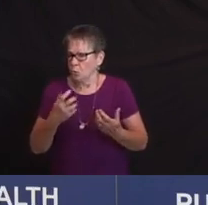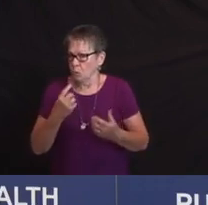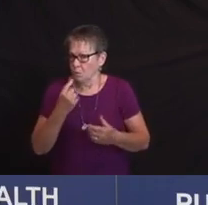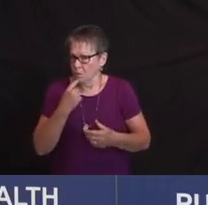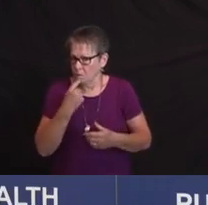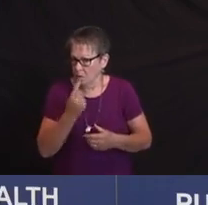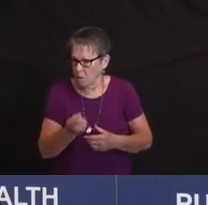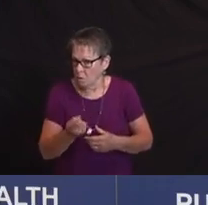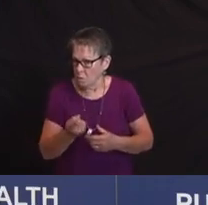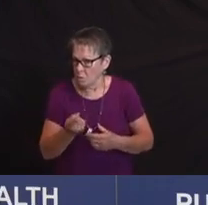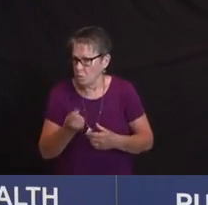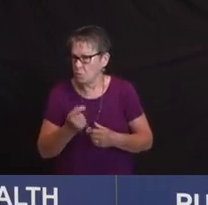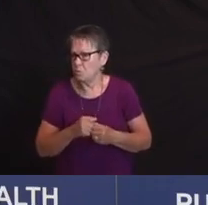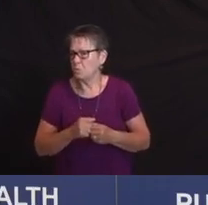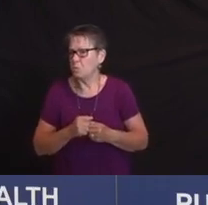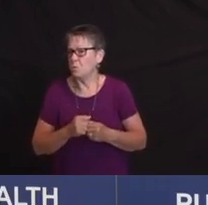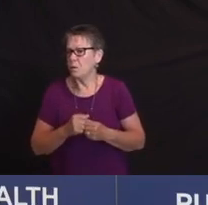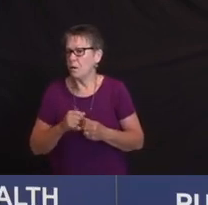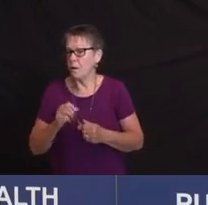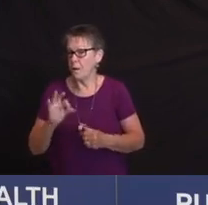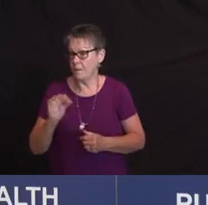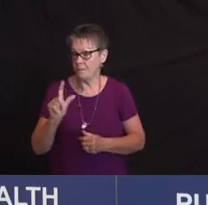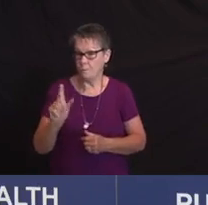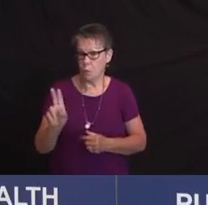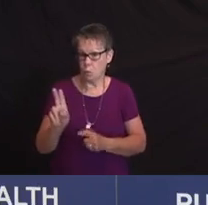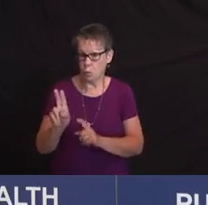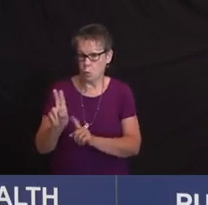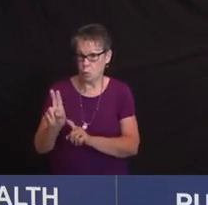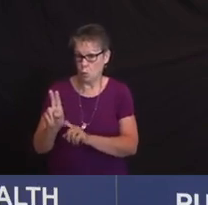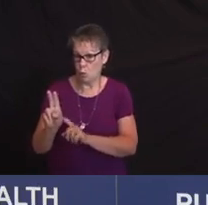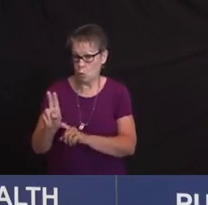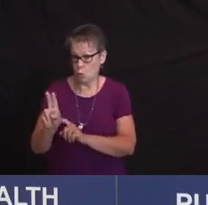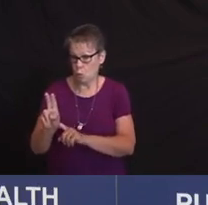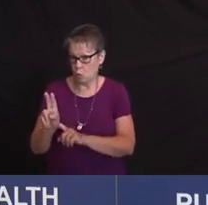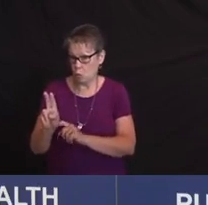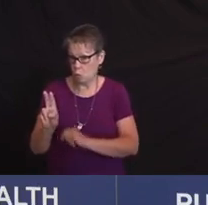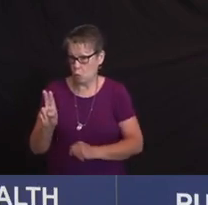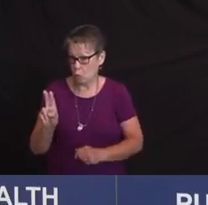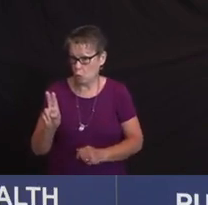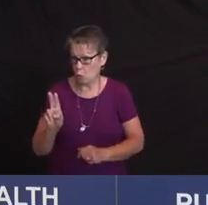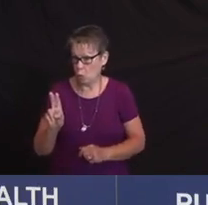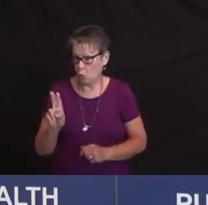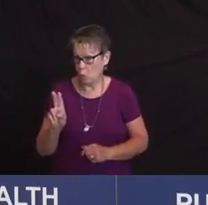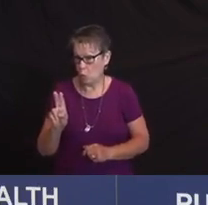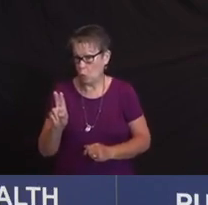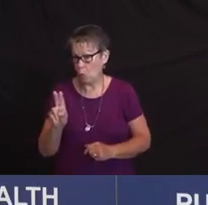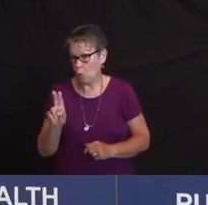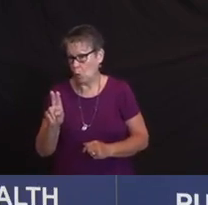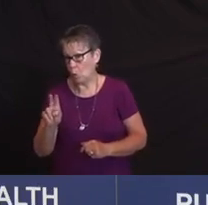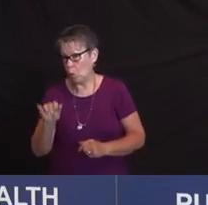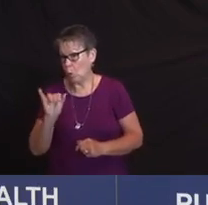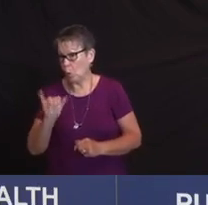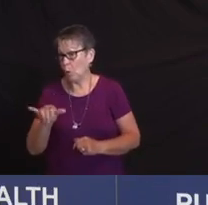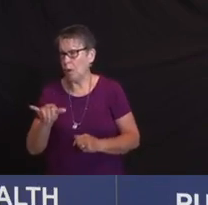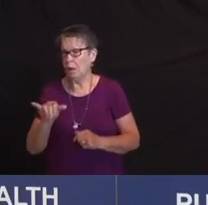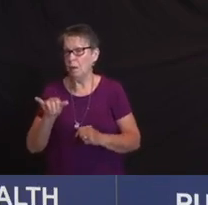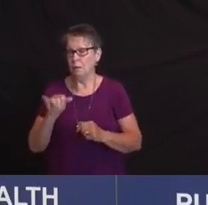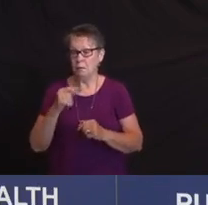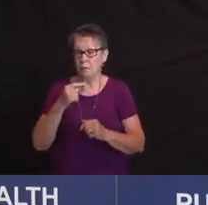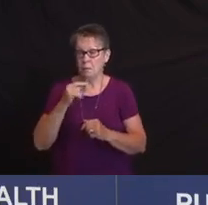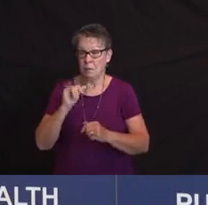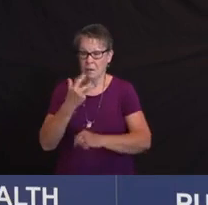to influenza, since we're talking about the importance of immunization, and since August